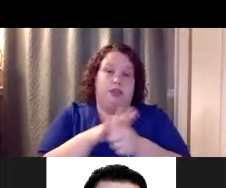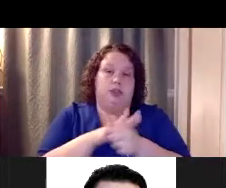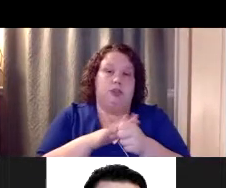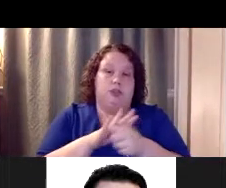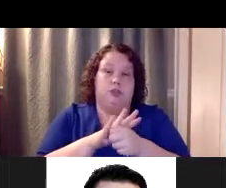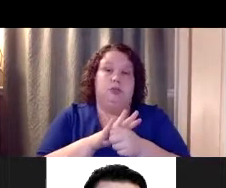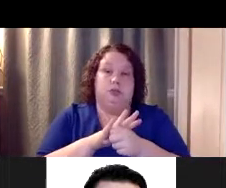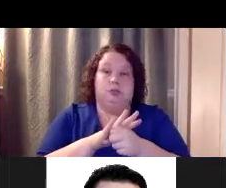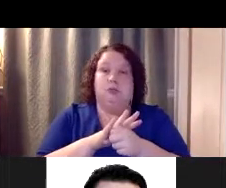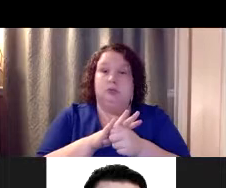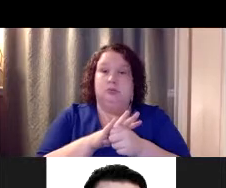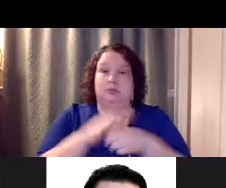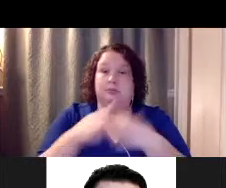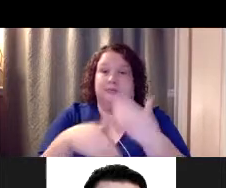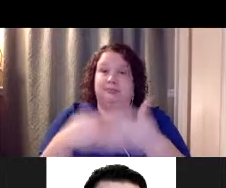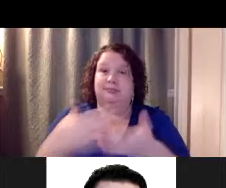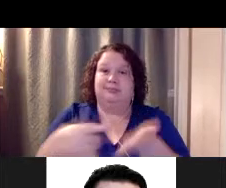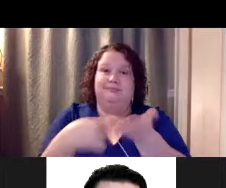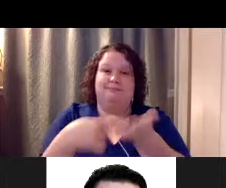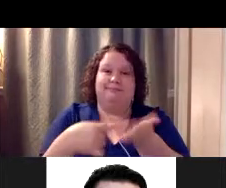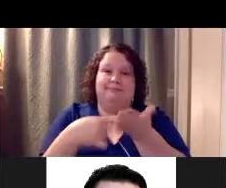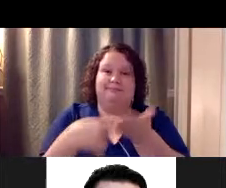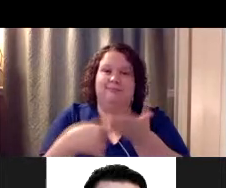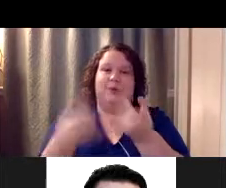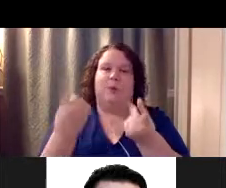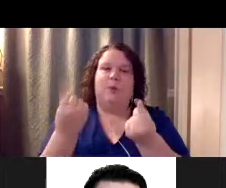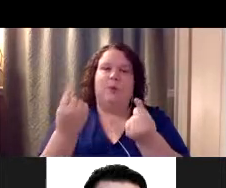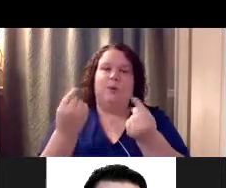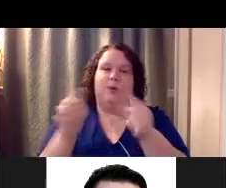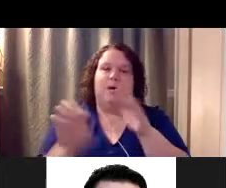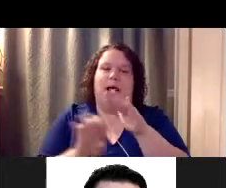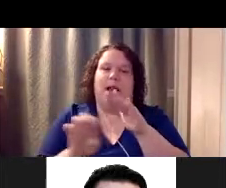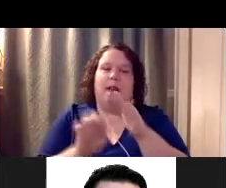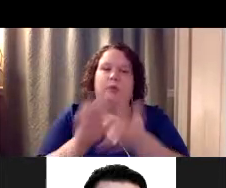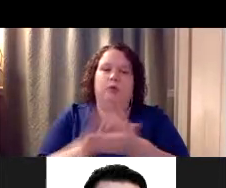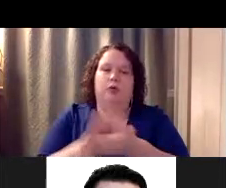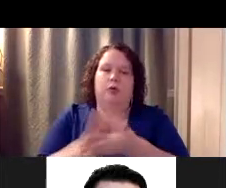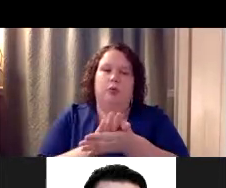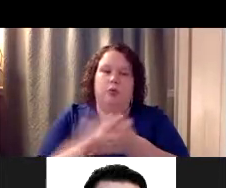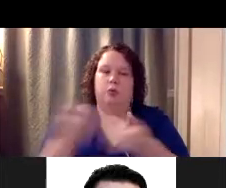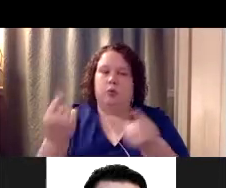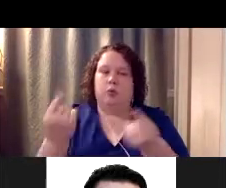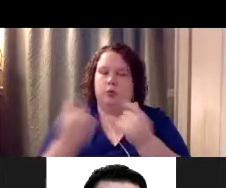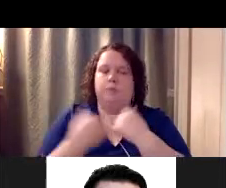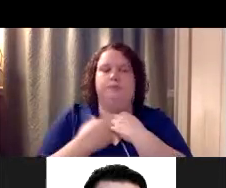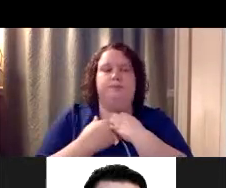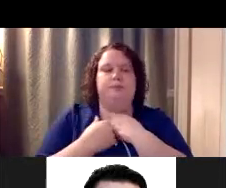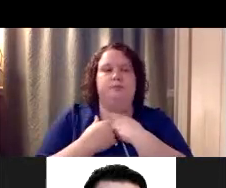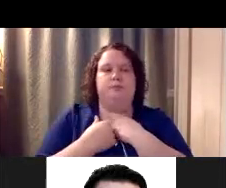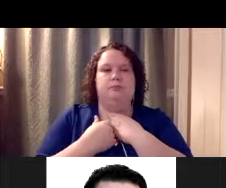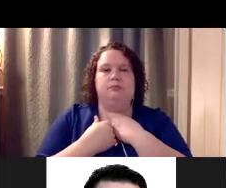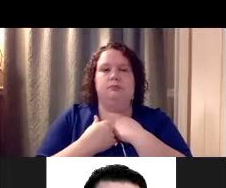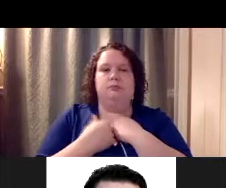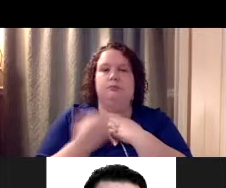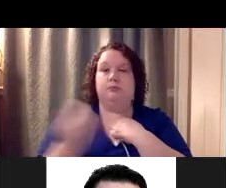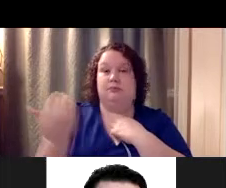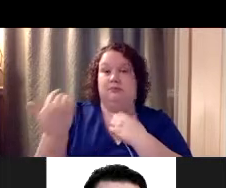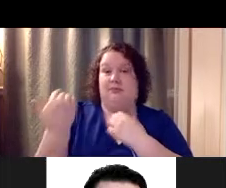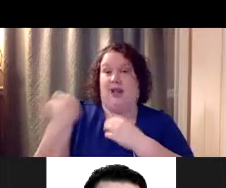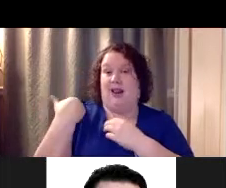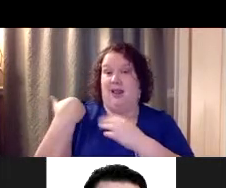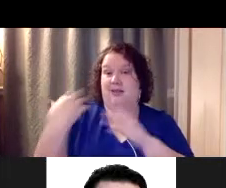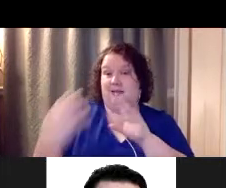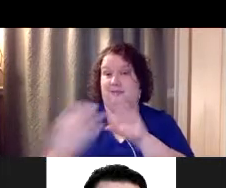into the elementary school strategies here as we move forward. And so last time, as we look at